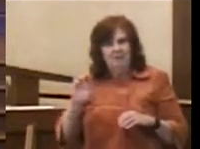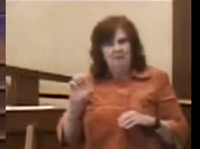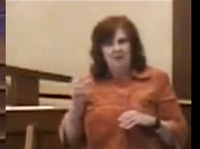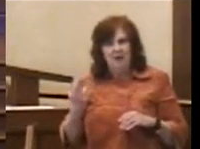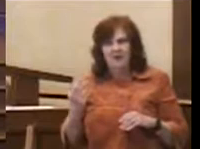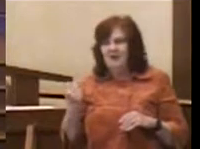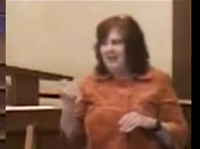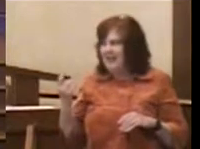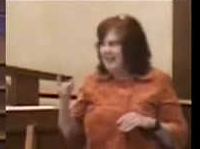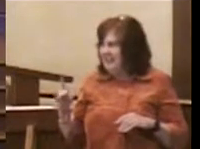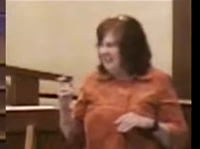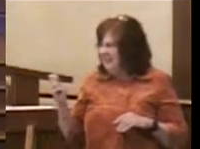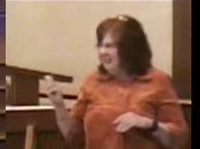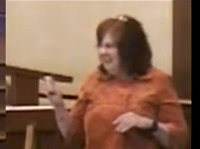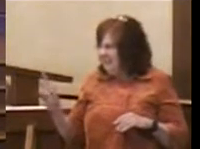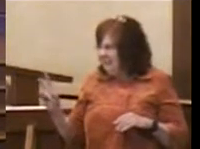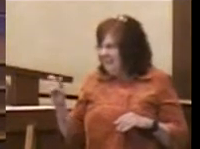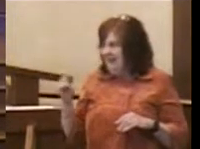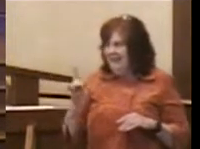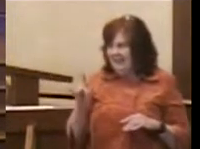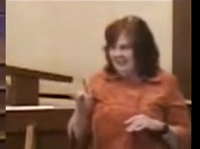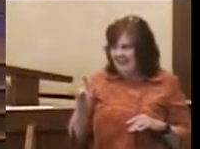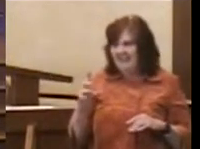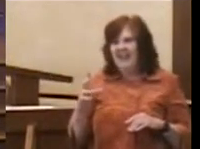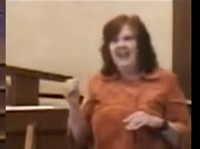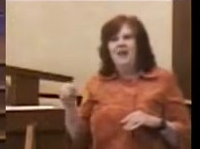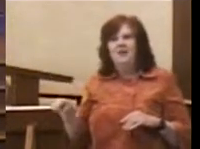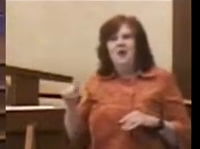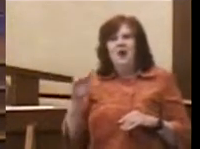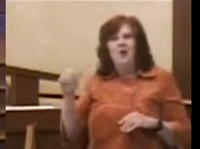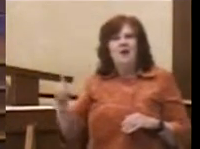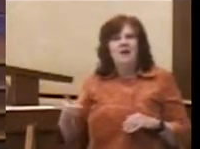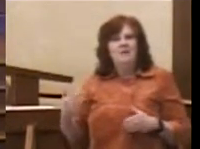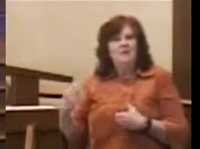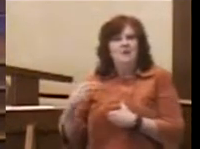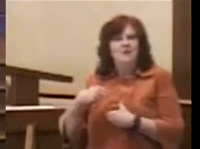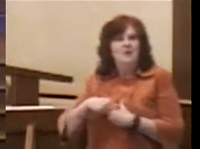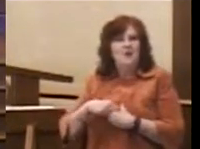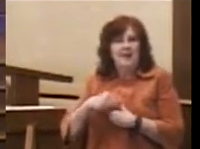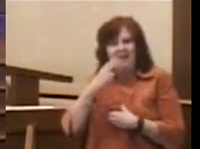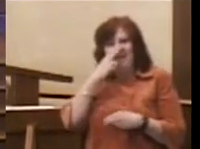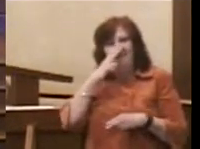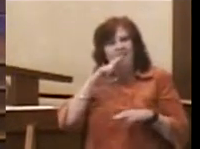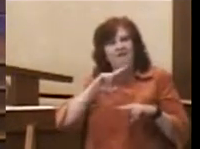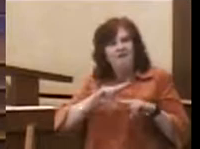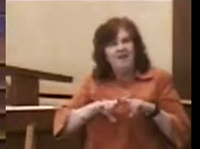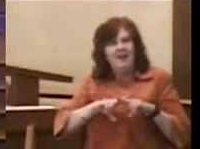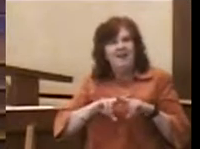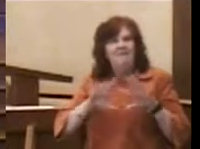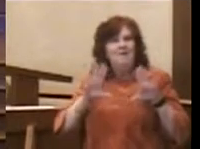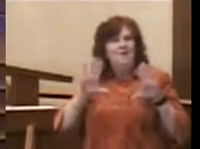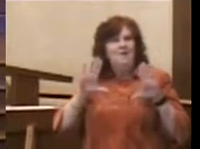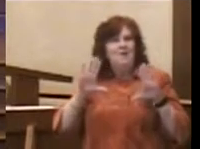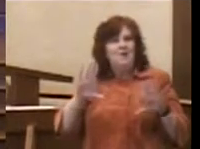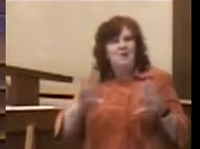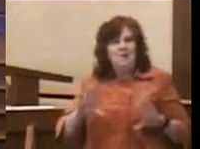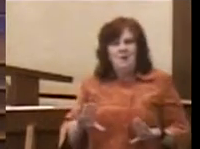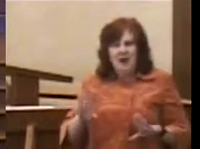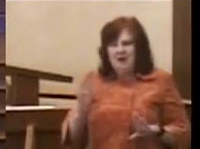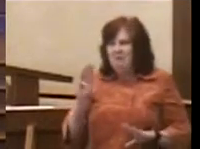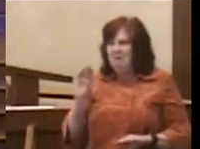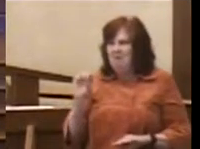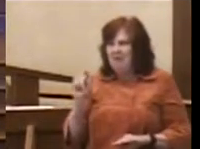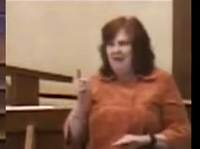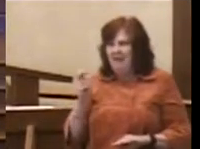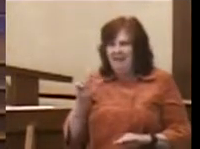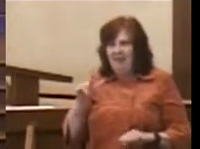the 18th, 17th. And you're welcome to join in the fun of the great Bethel Beard Off.